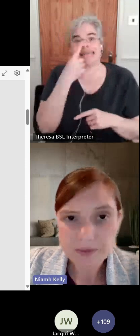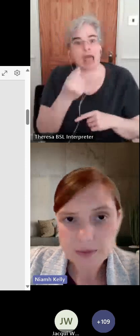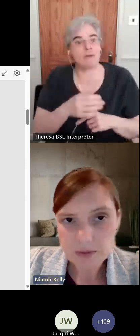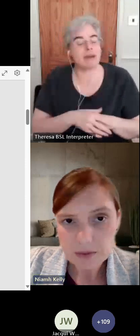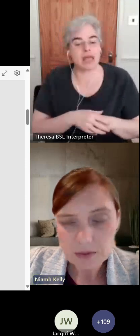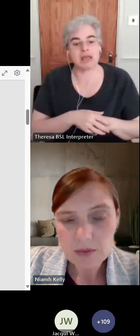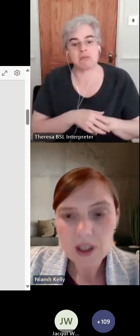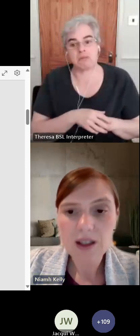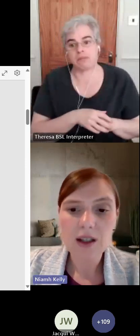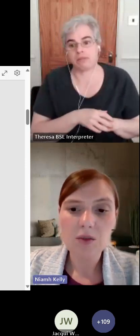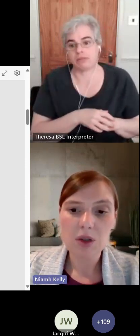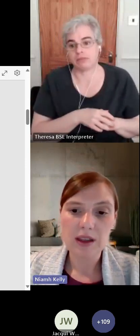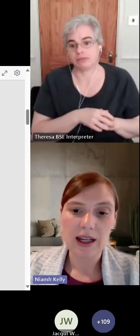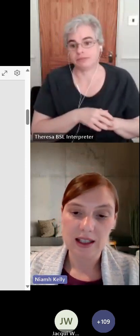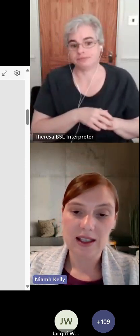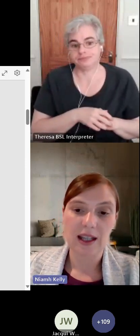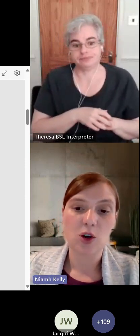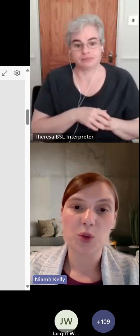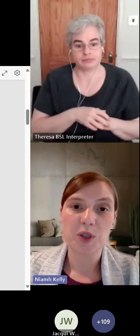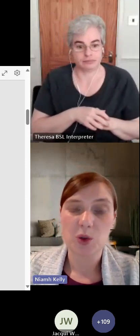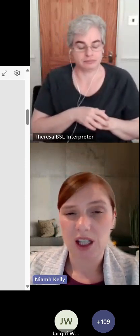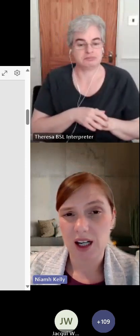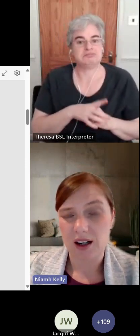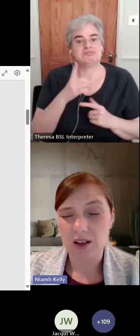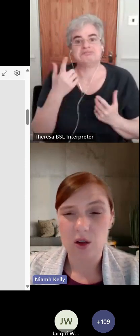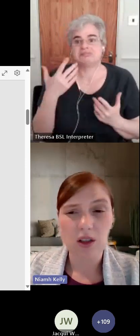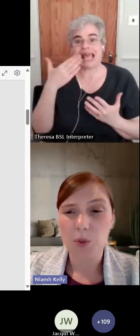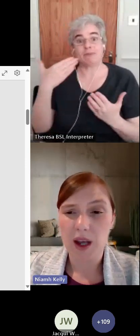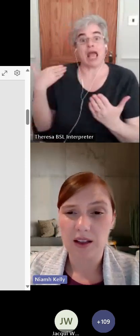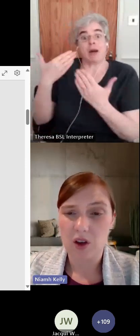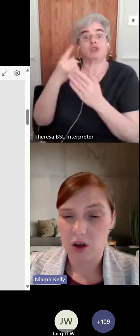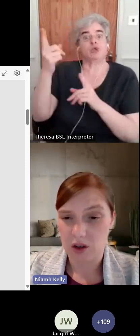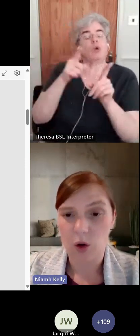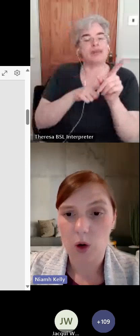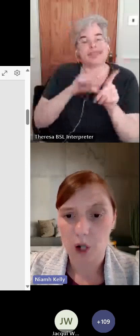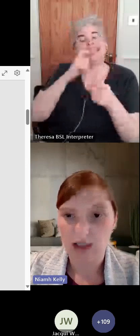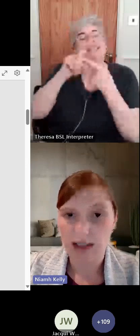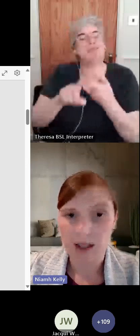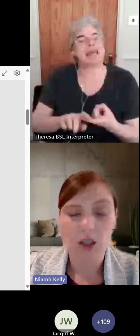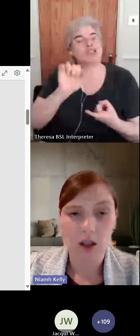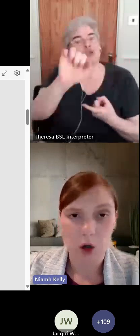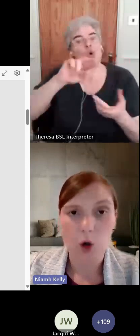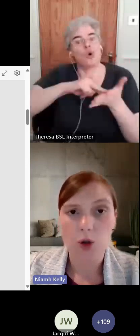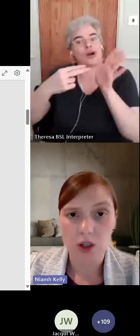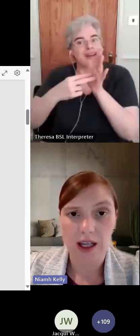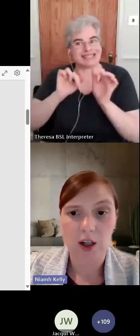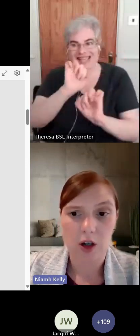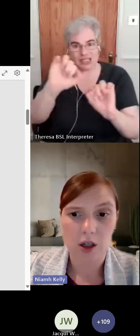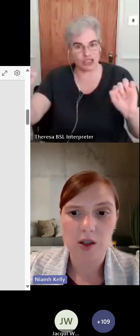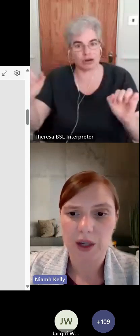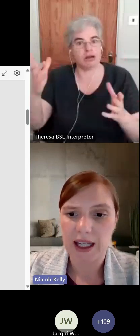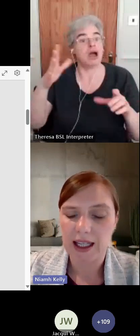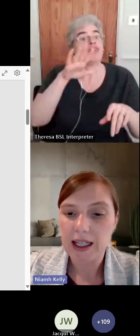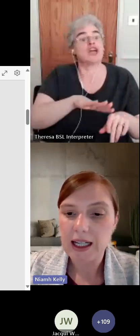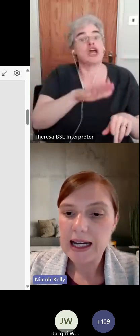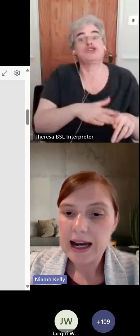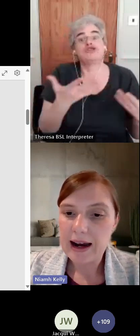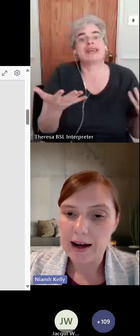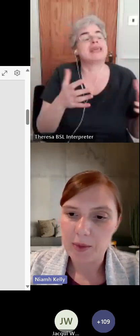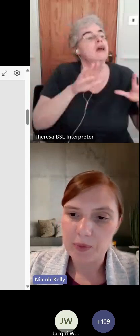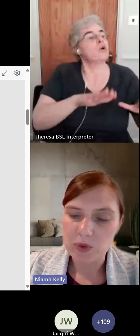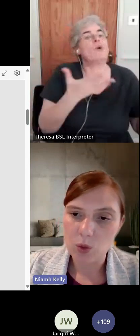that it can take up to a year. It's going to depend on your organization, the country that you're also